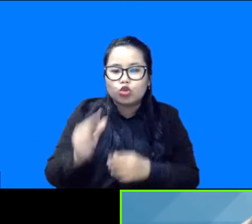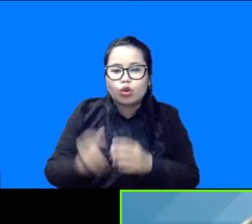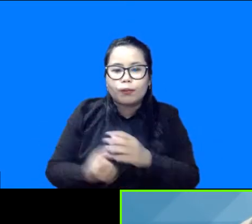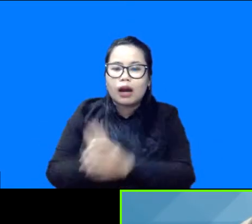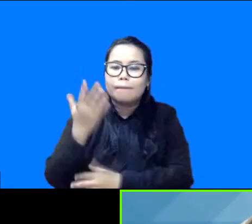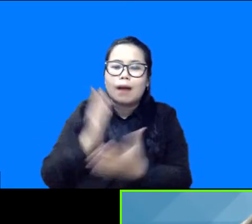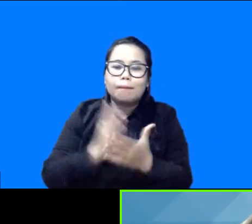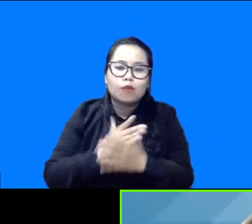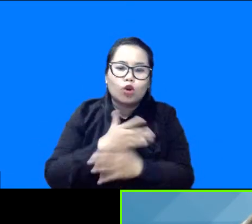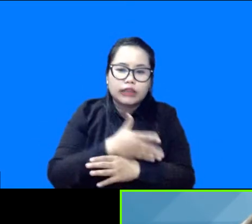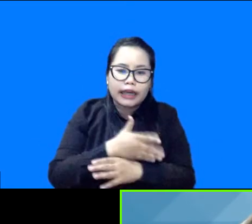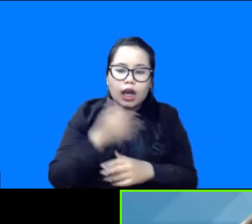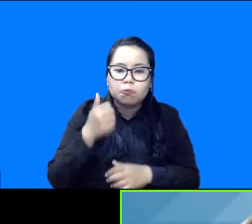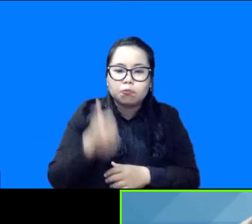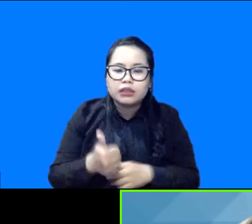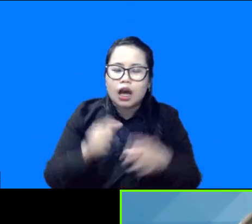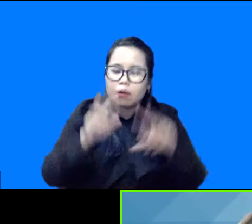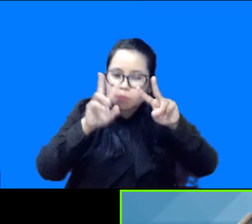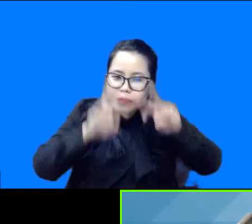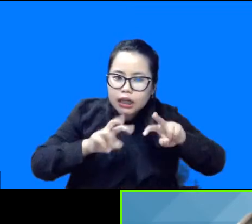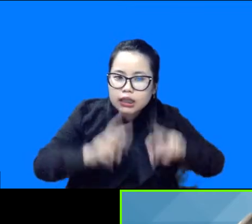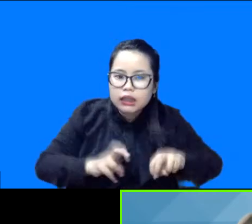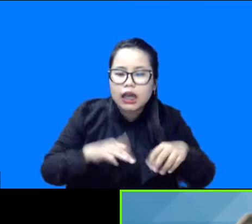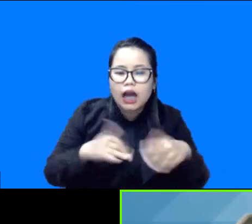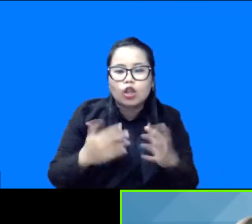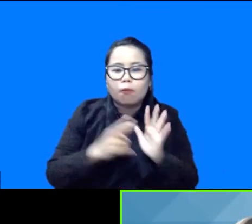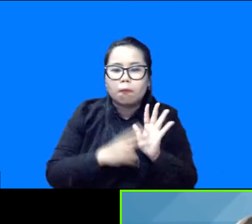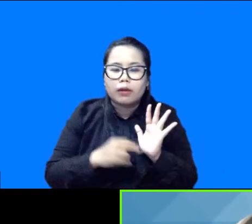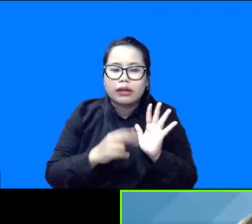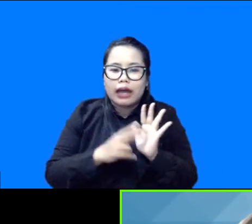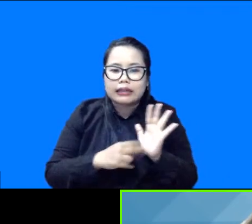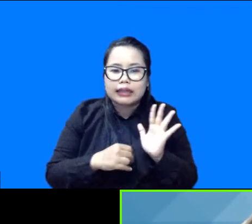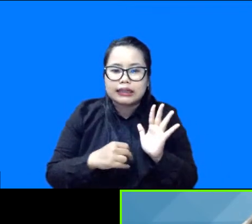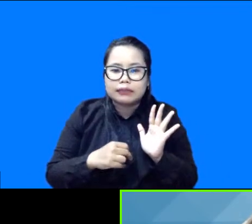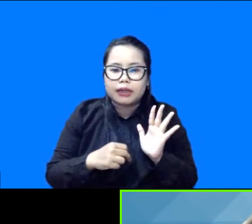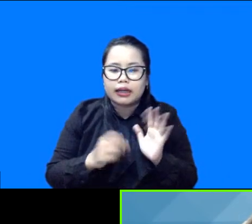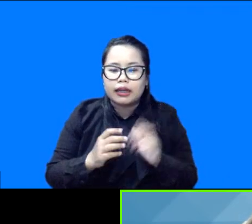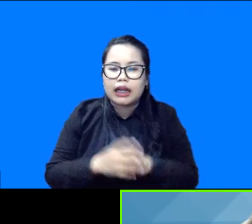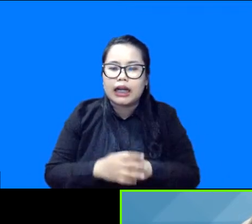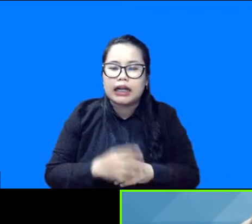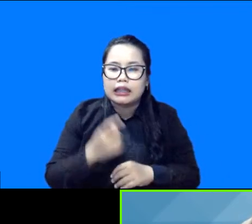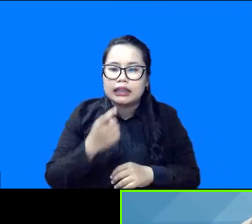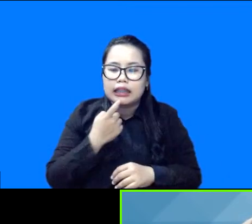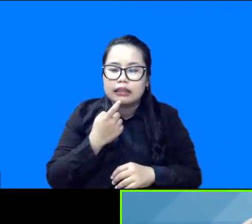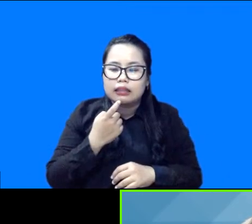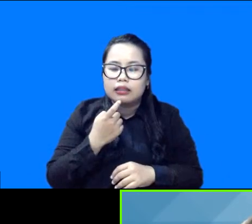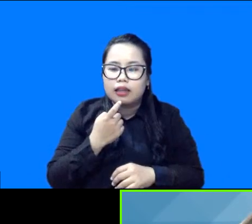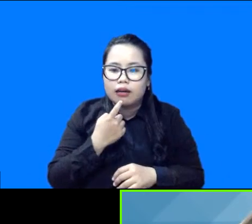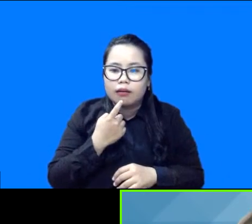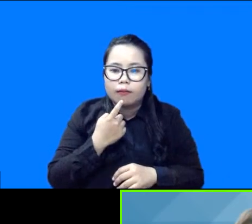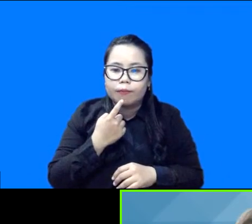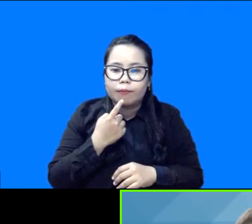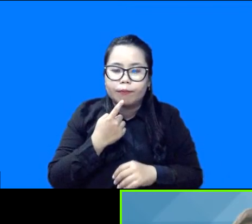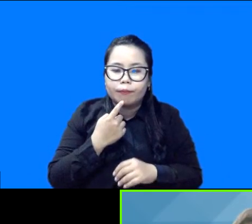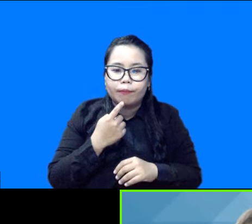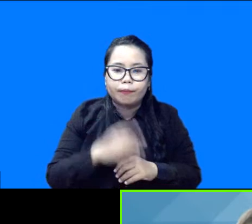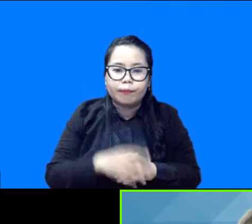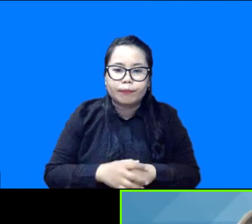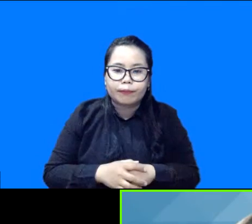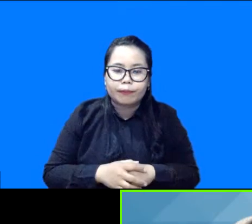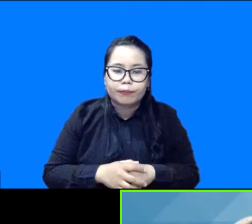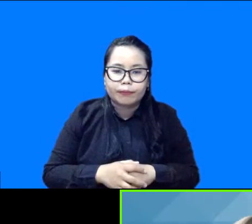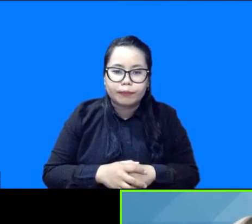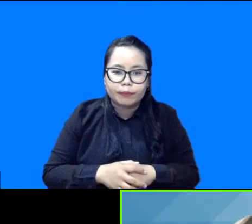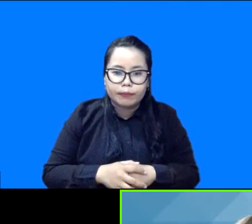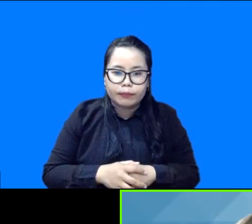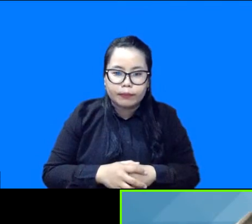gender issues during the environmental impact assessment process. So if the question is whether